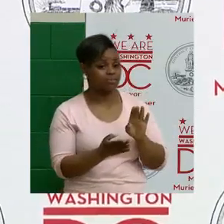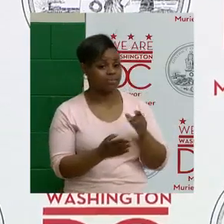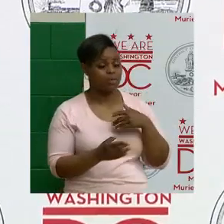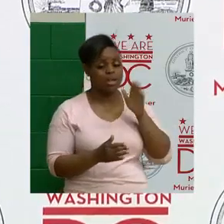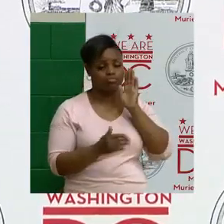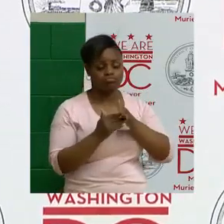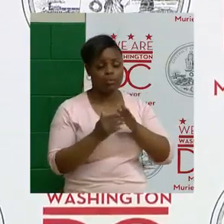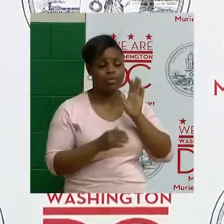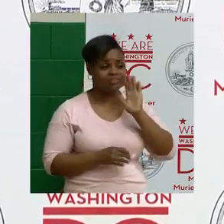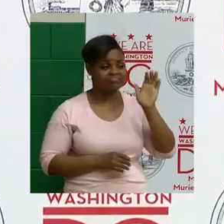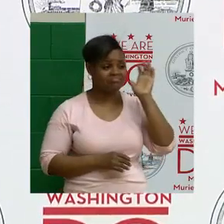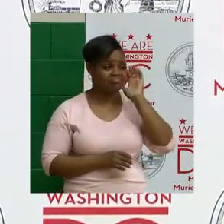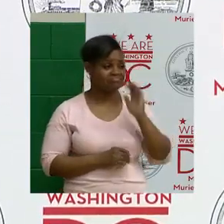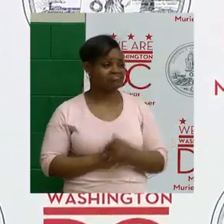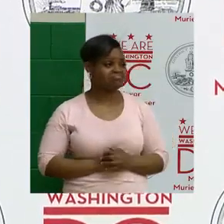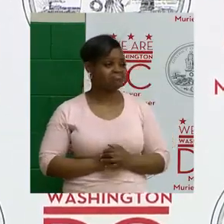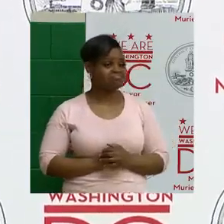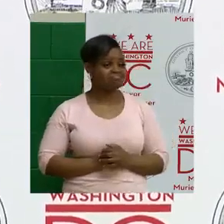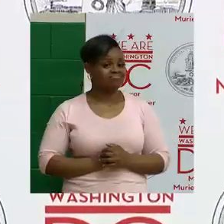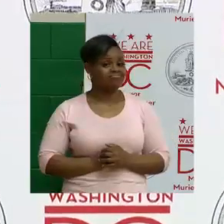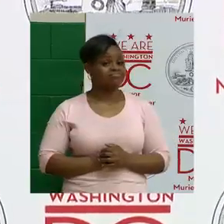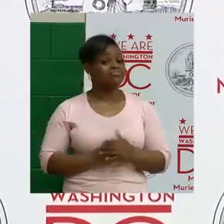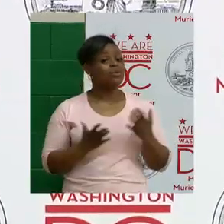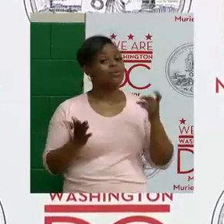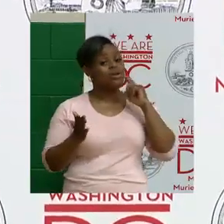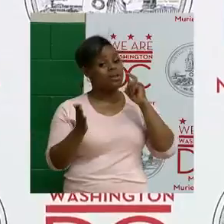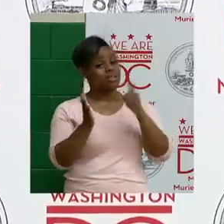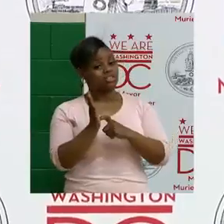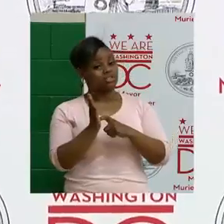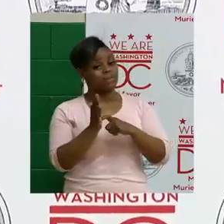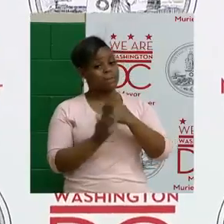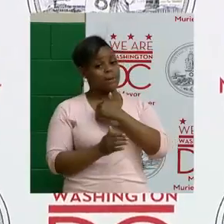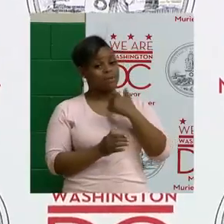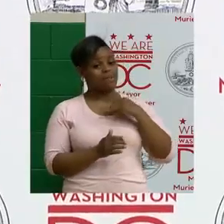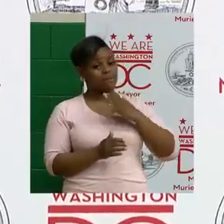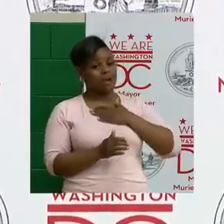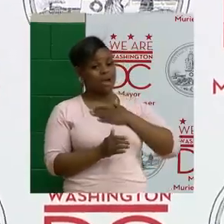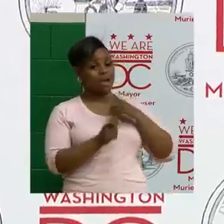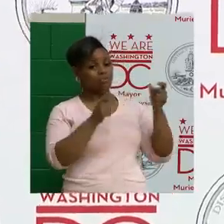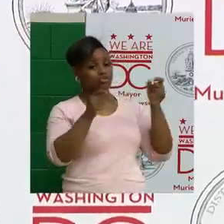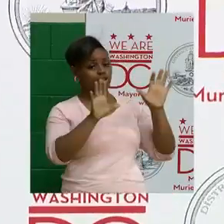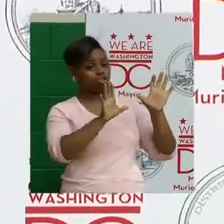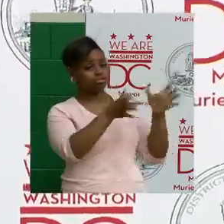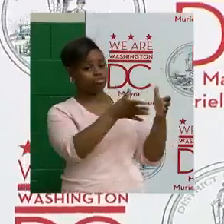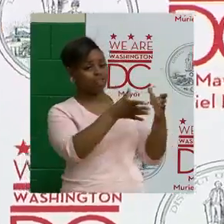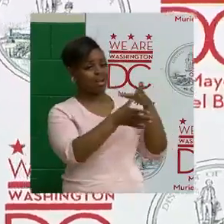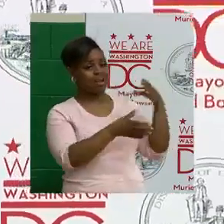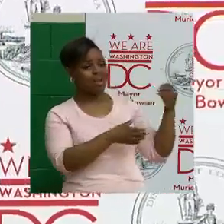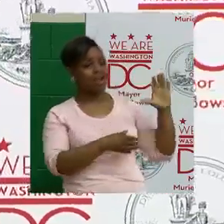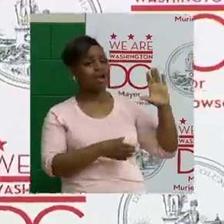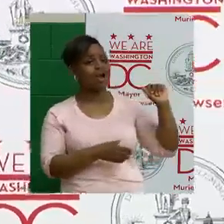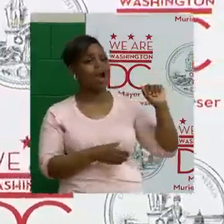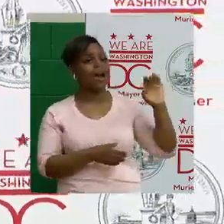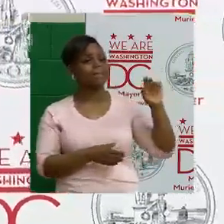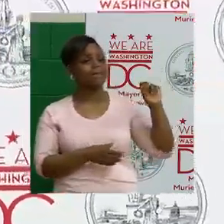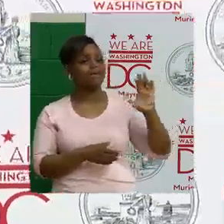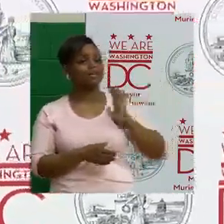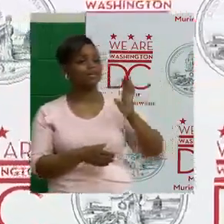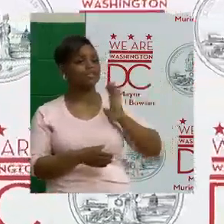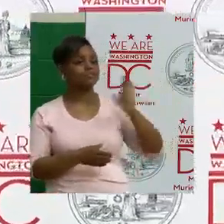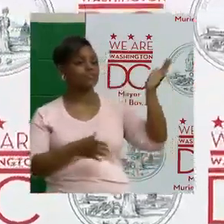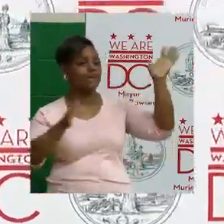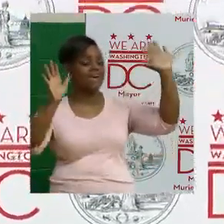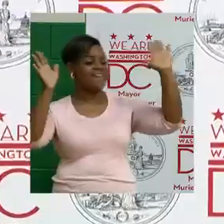to acknowledge members of my administration and cabinet officials who are here. Where are you? Give a wave and give them